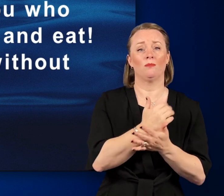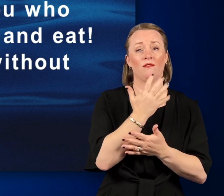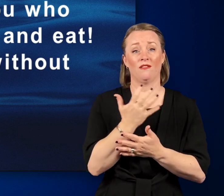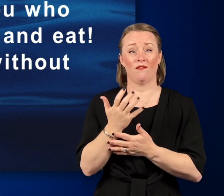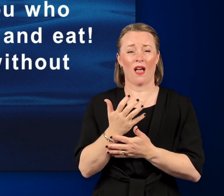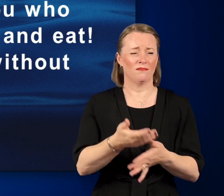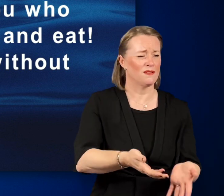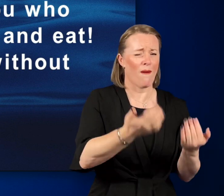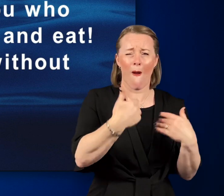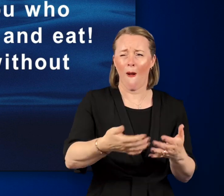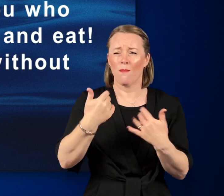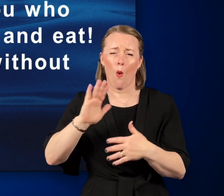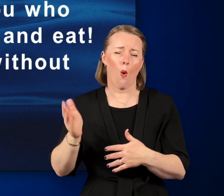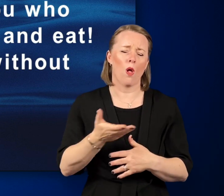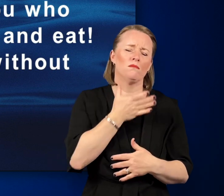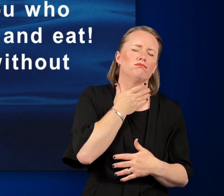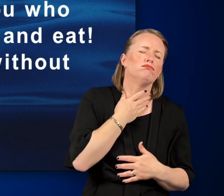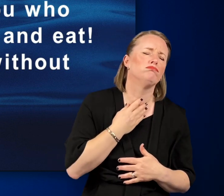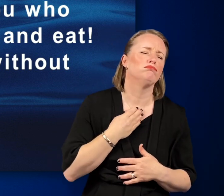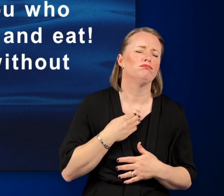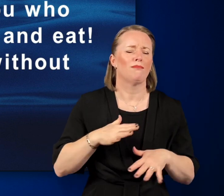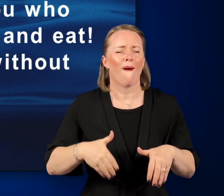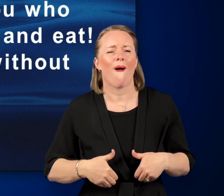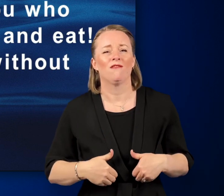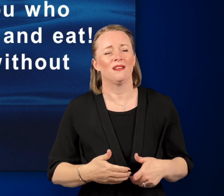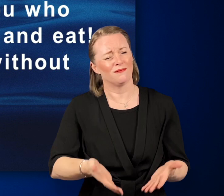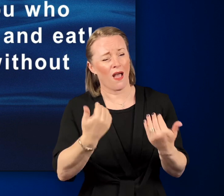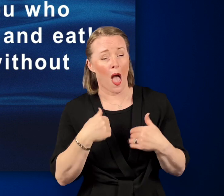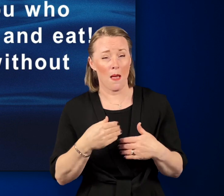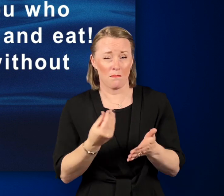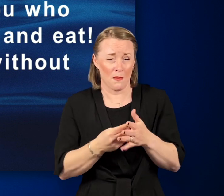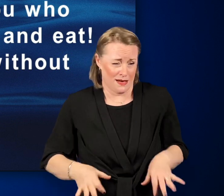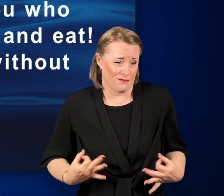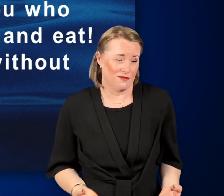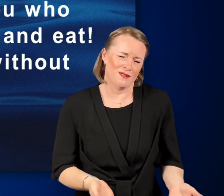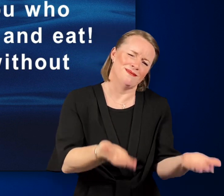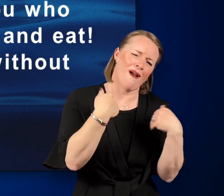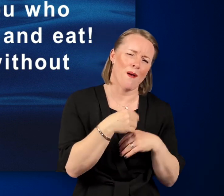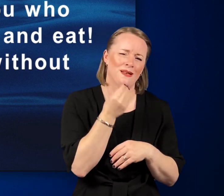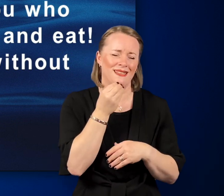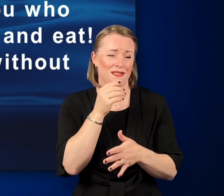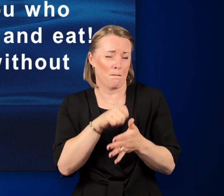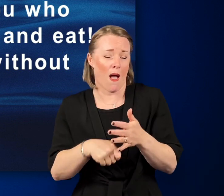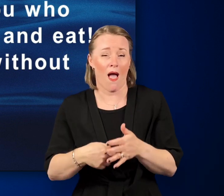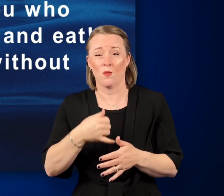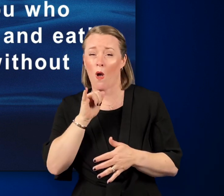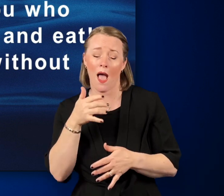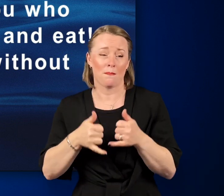money, come, buy and eat. Come, buy wine and milk without money and without